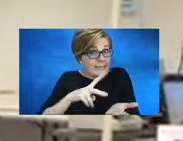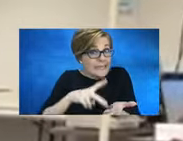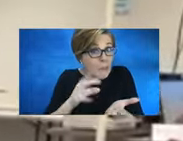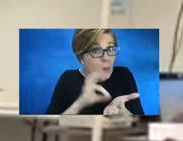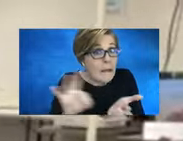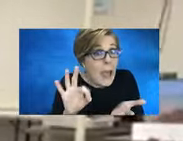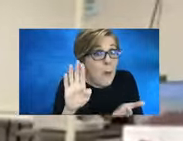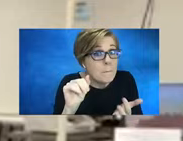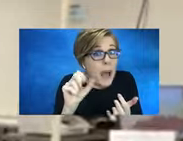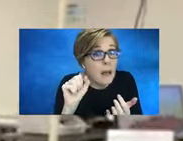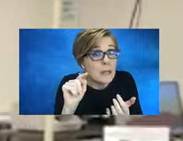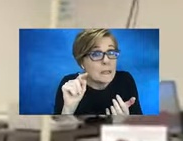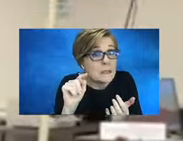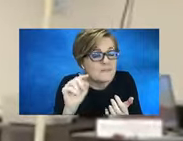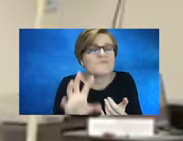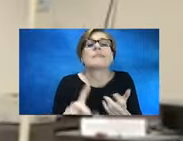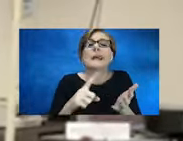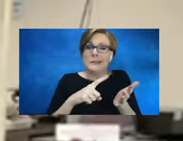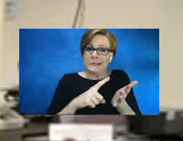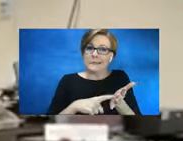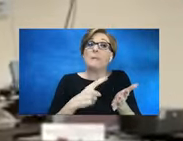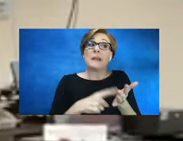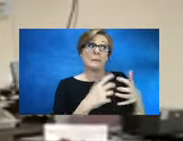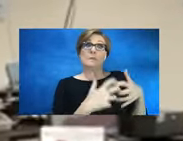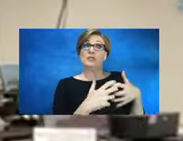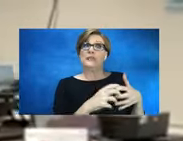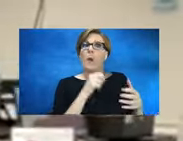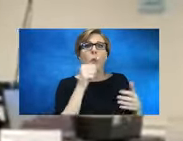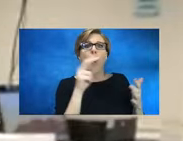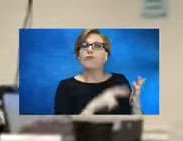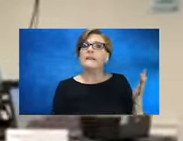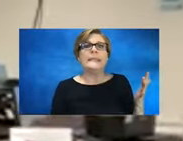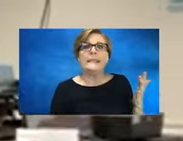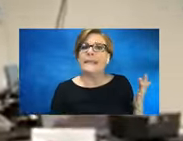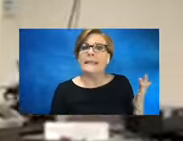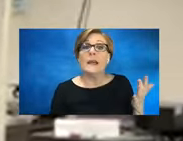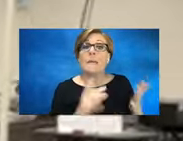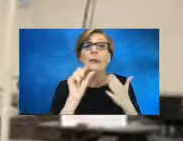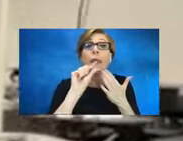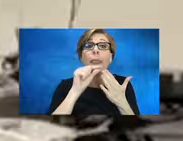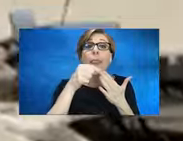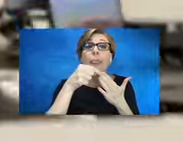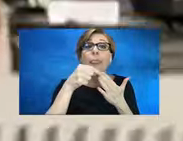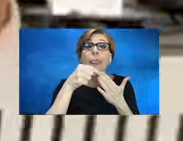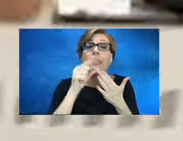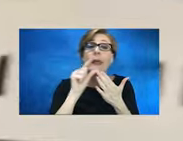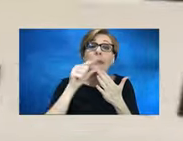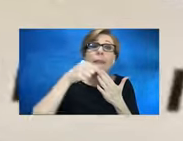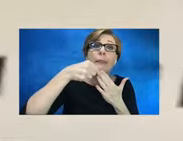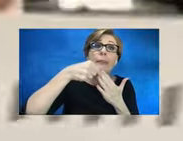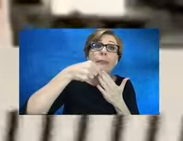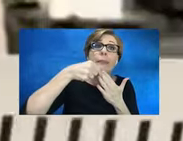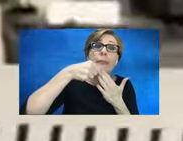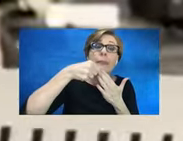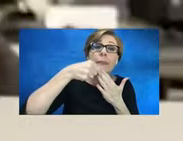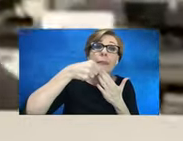tabulation equipment won't read a ballot on the first time. Sometimes it could be as simple as a little fold mark, right? When the voter's